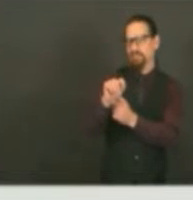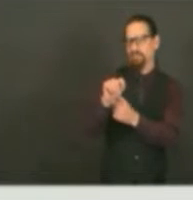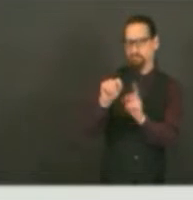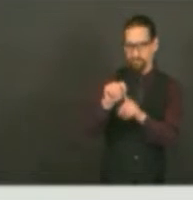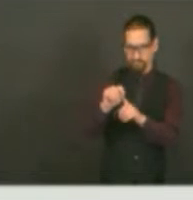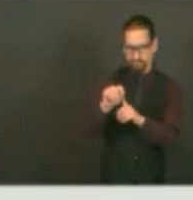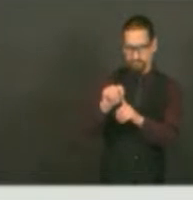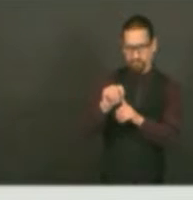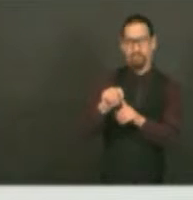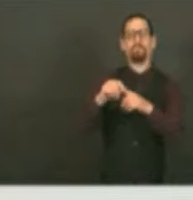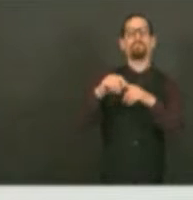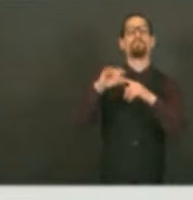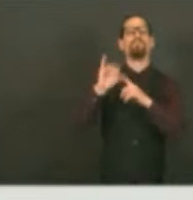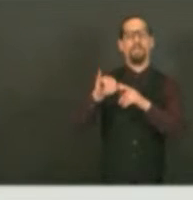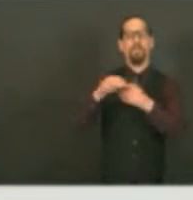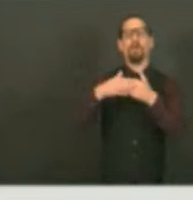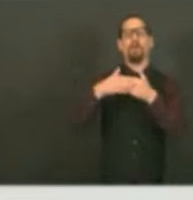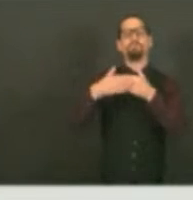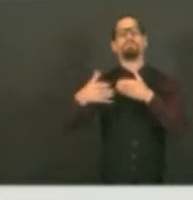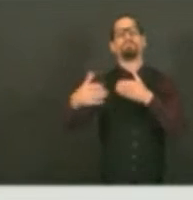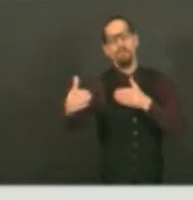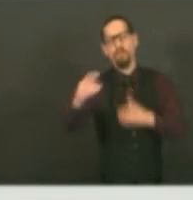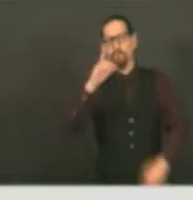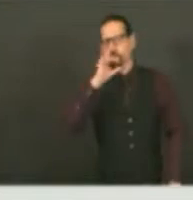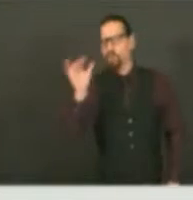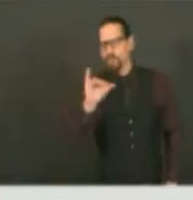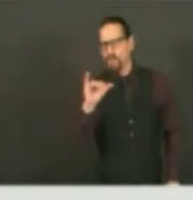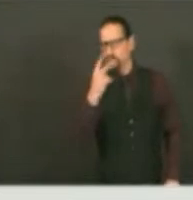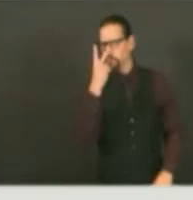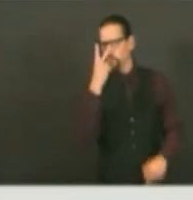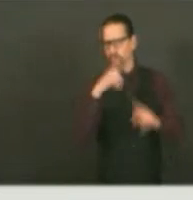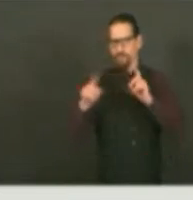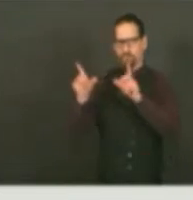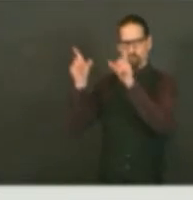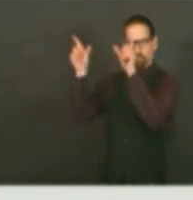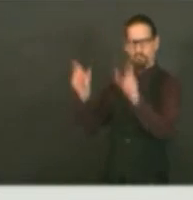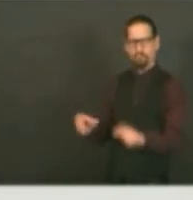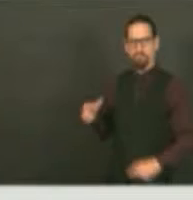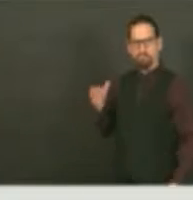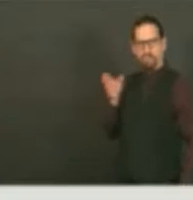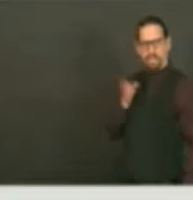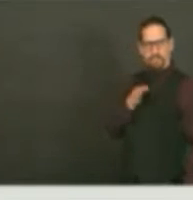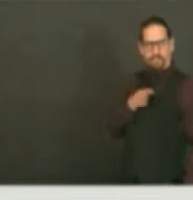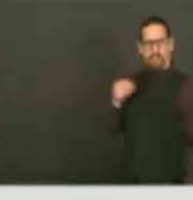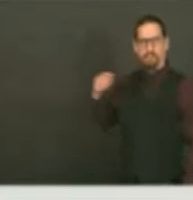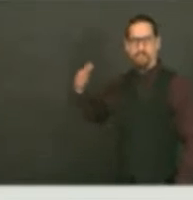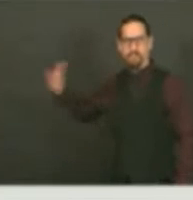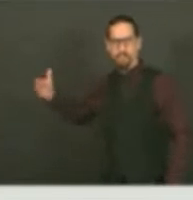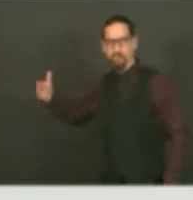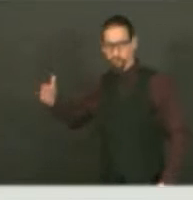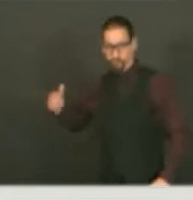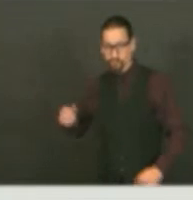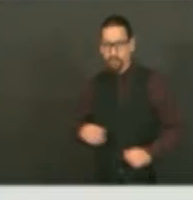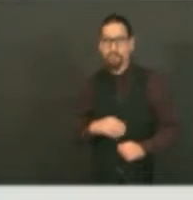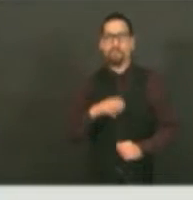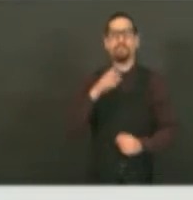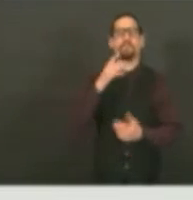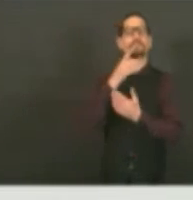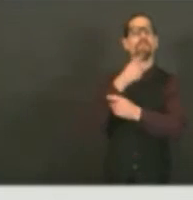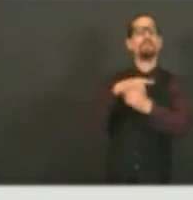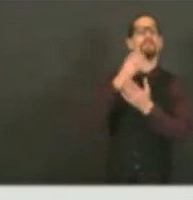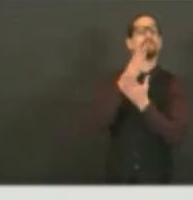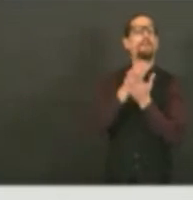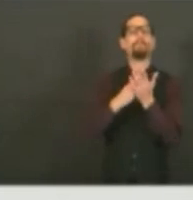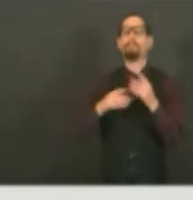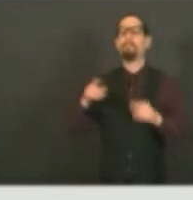pause lifts. Now, in many areas, there won't be any change, and those are the items that are listed in